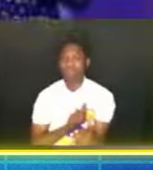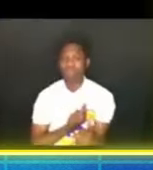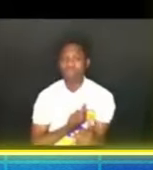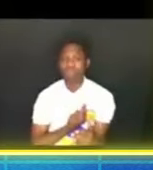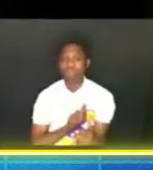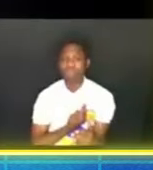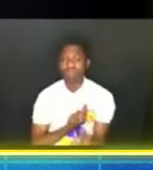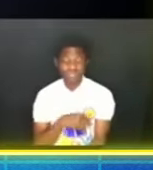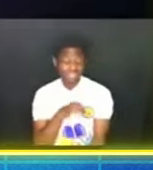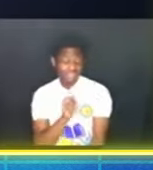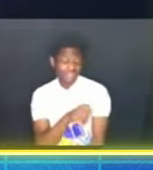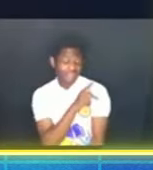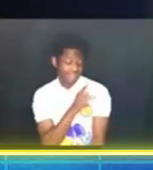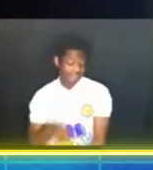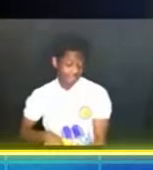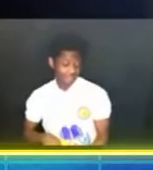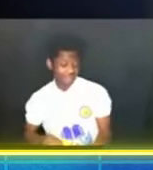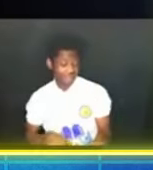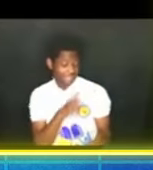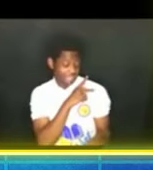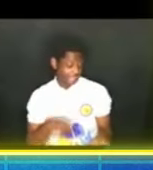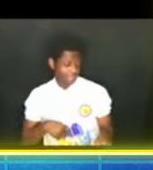This king will fight our battles.